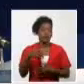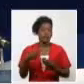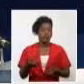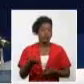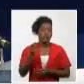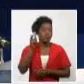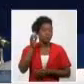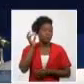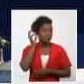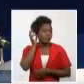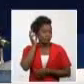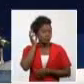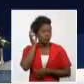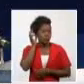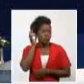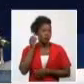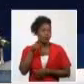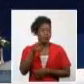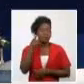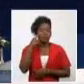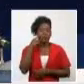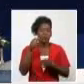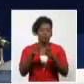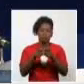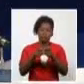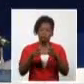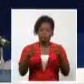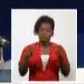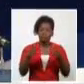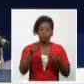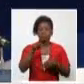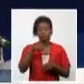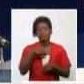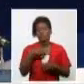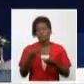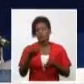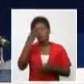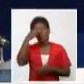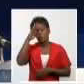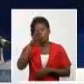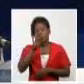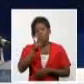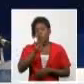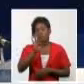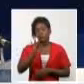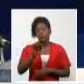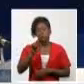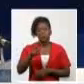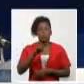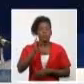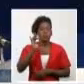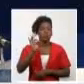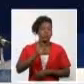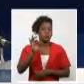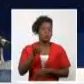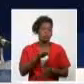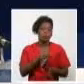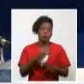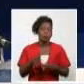53.8%, are female. At present, the female sex amounts to 48.6%, that